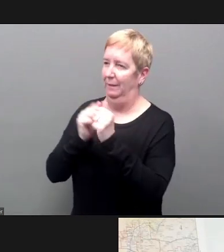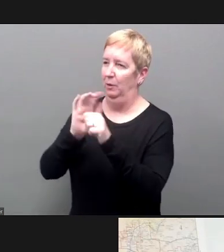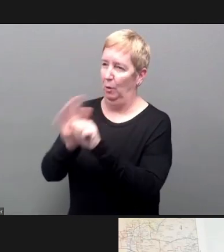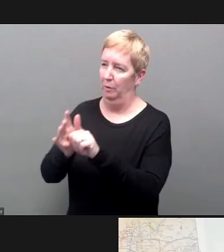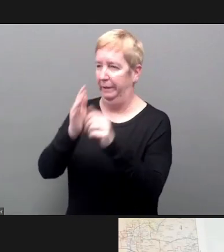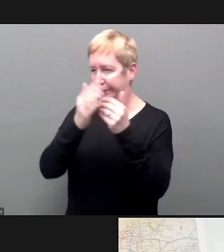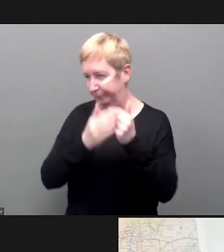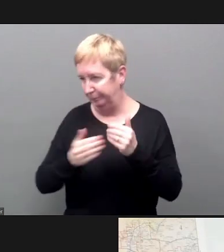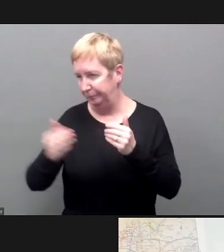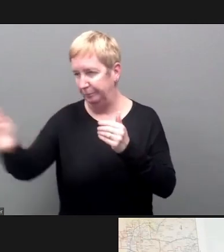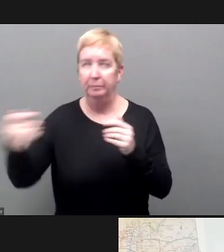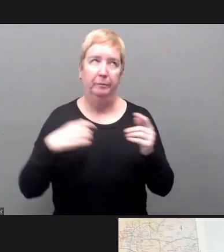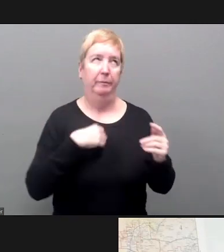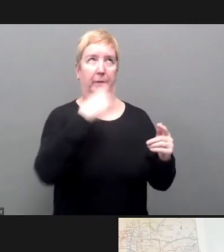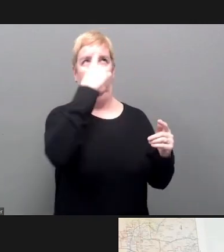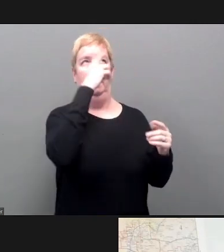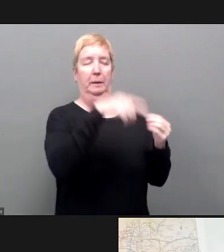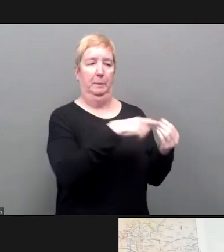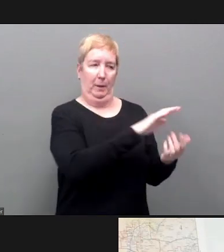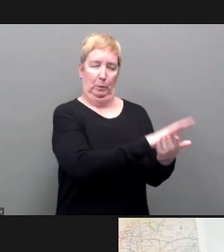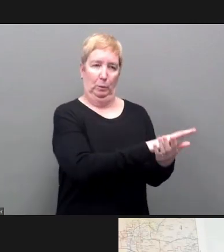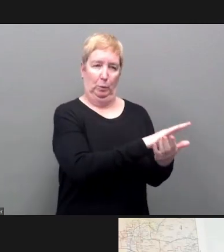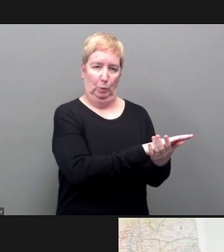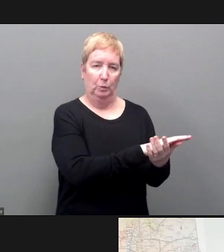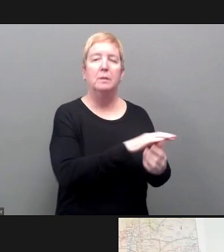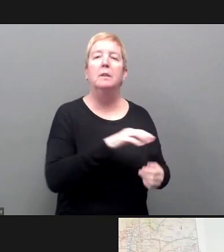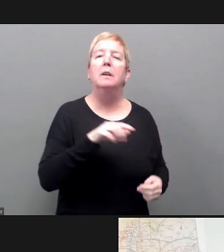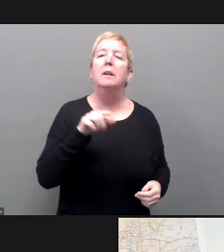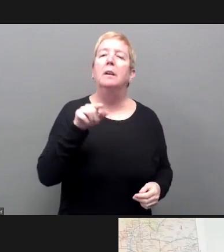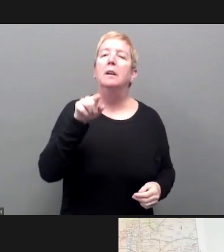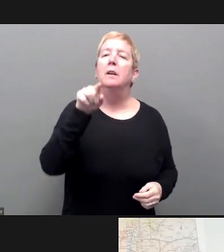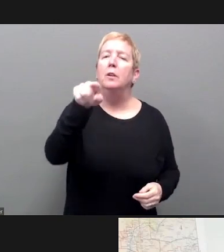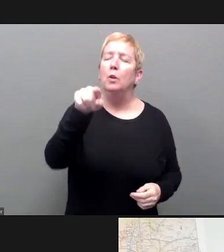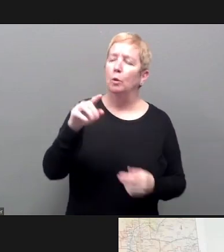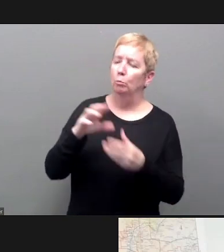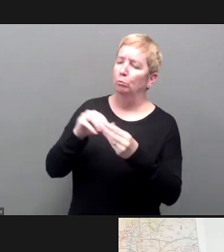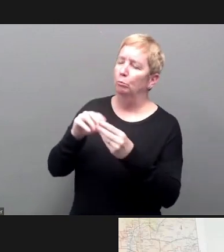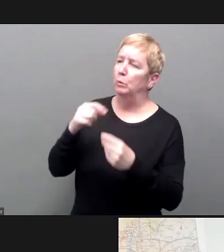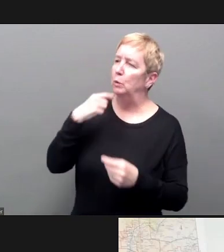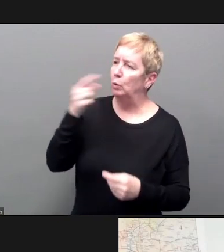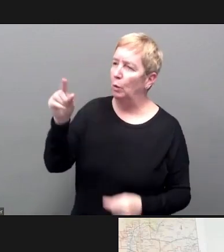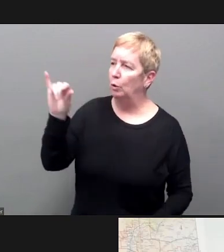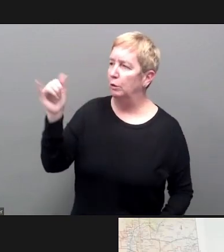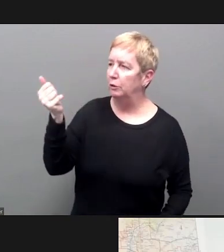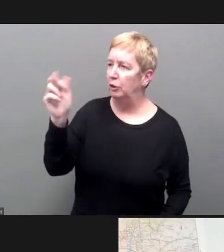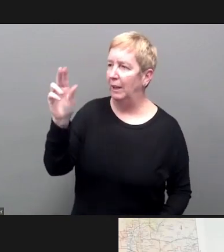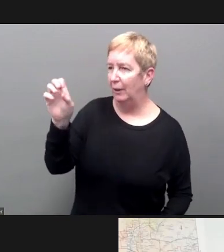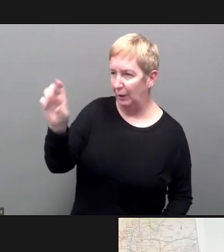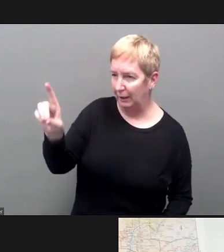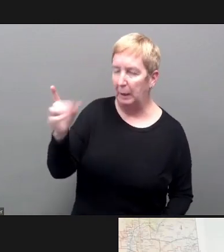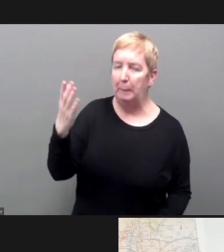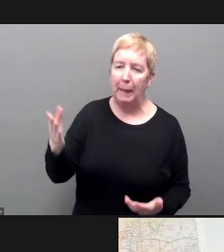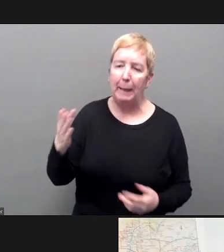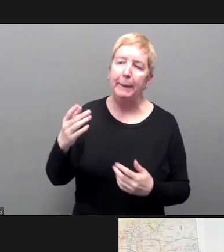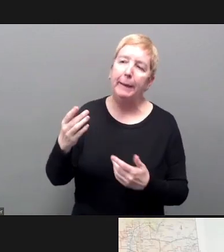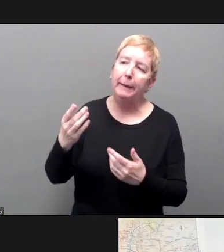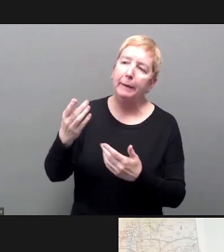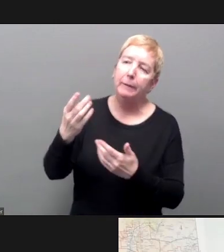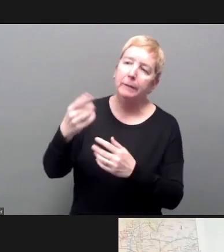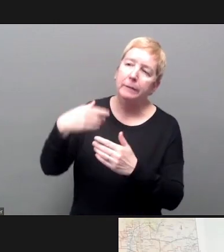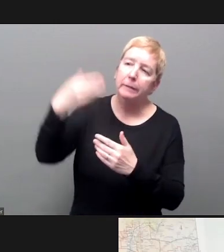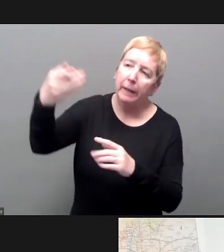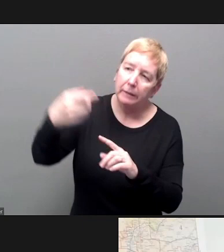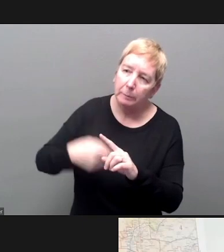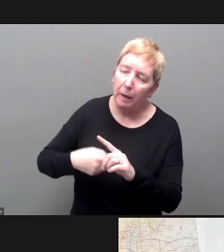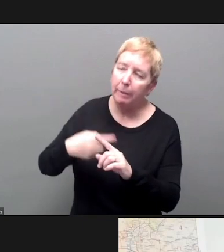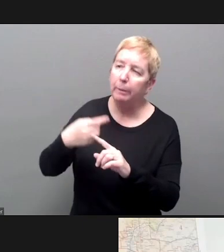wanted to bring back up the thing that you mentioned in Jared's question, the idea of, maybe in the coming weeks and months that the